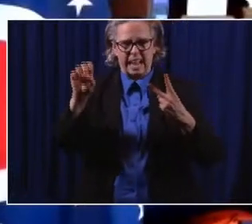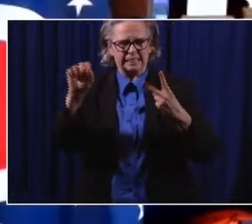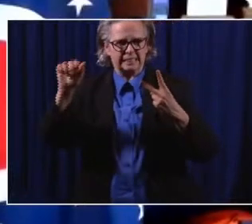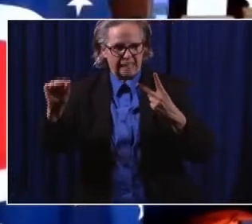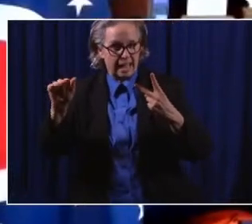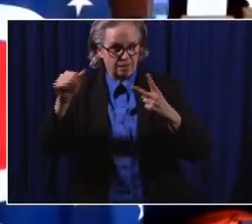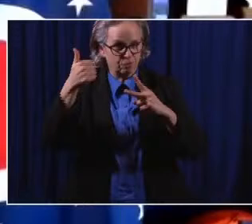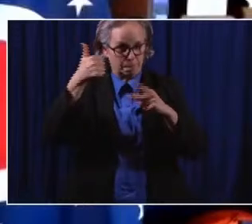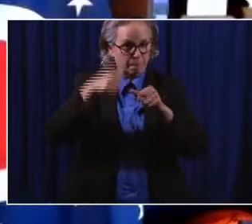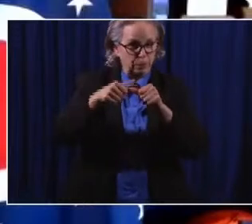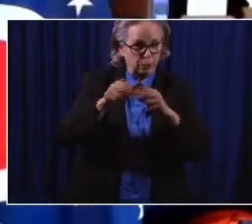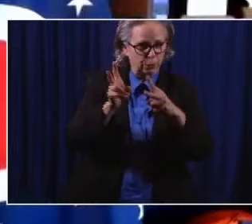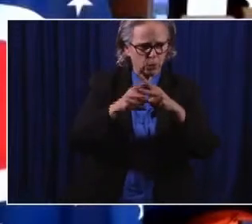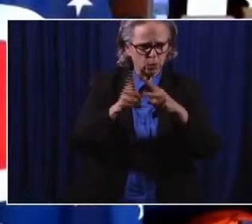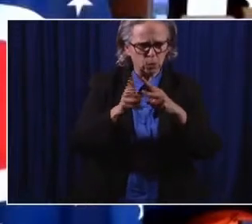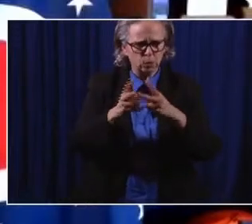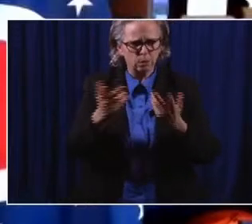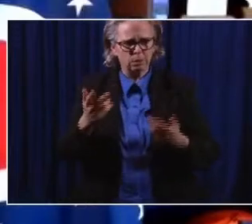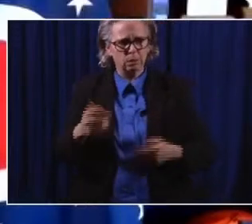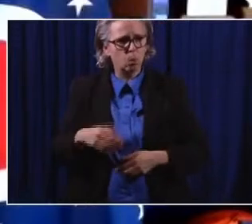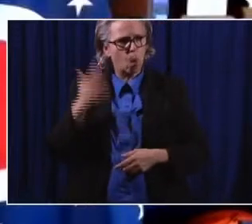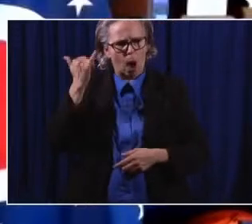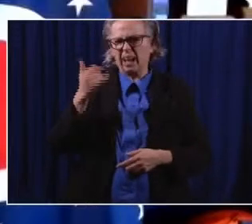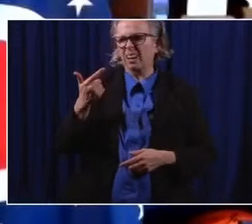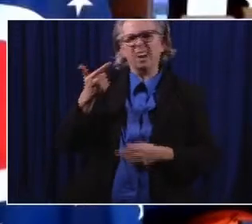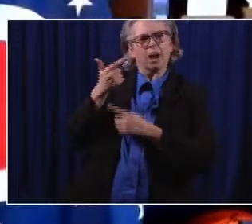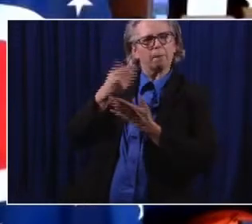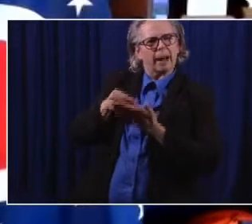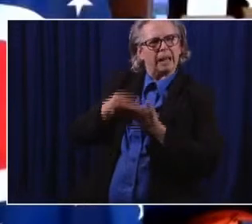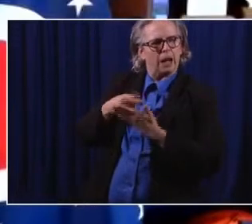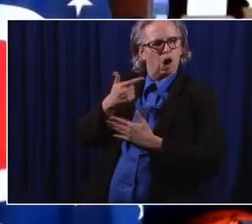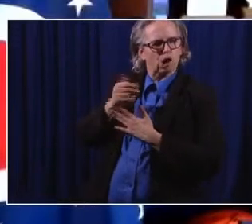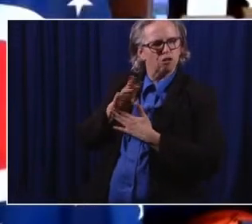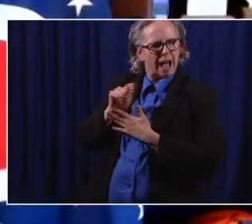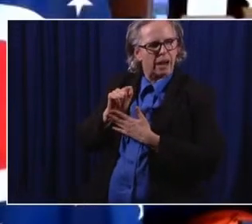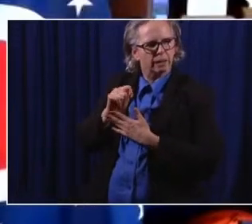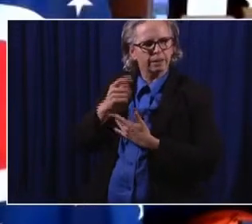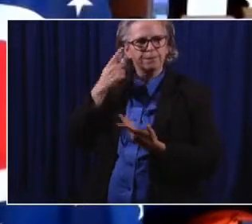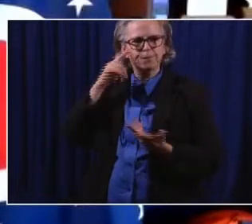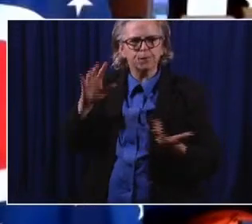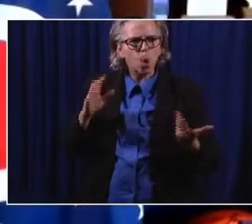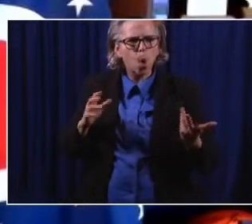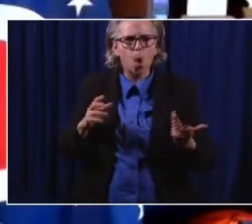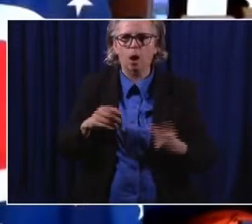for Appalachia, that the Development Services Agency had some grants for PPE.